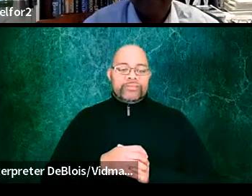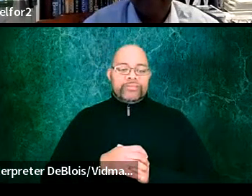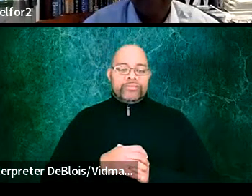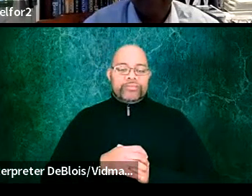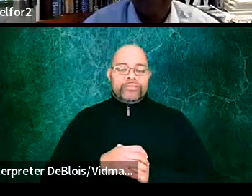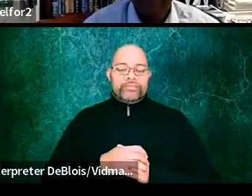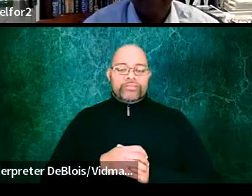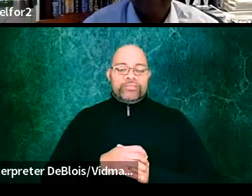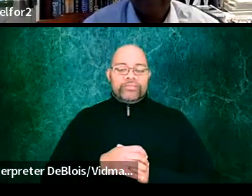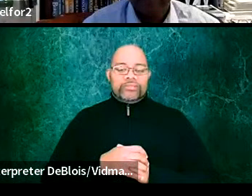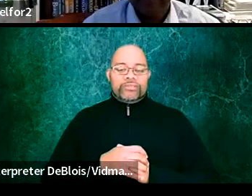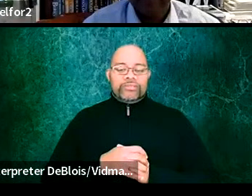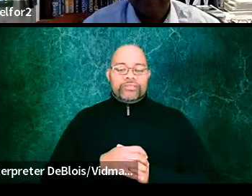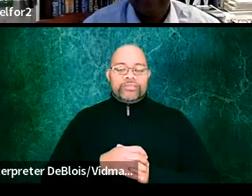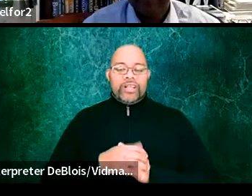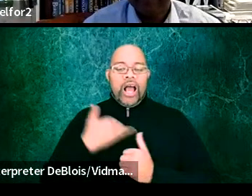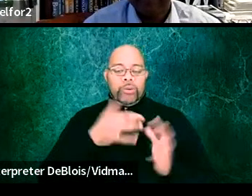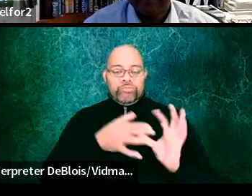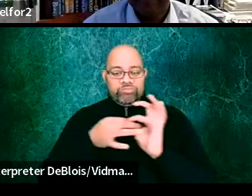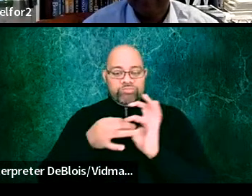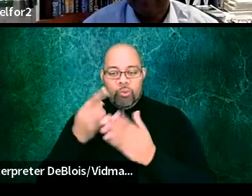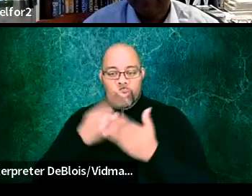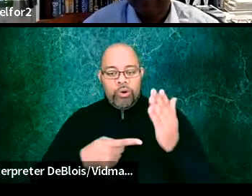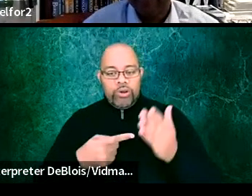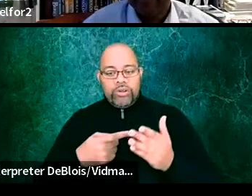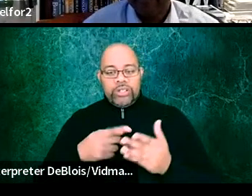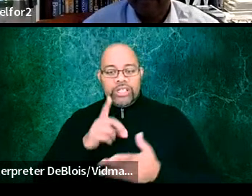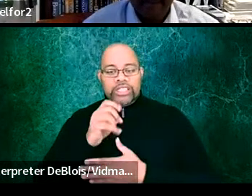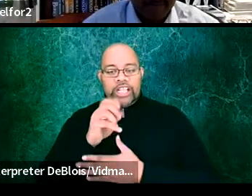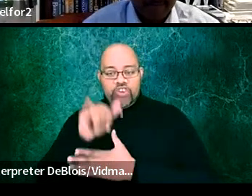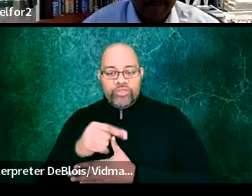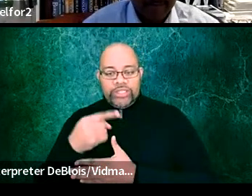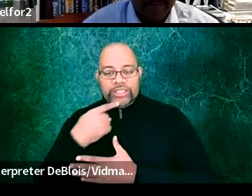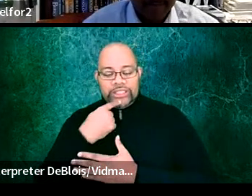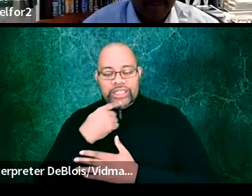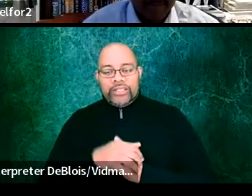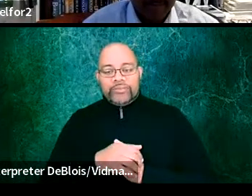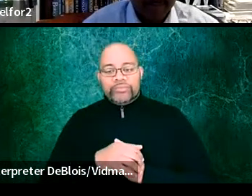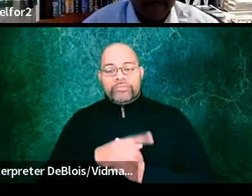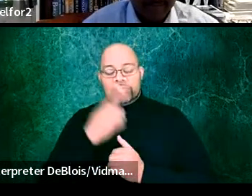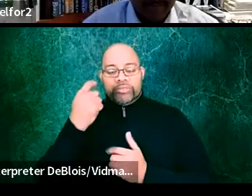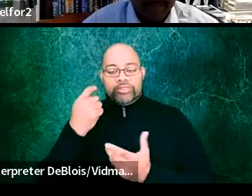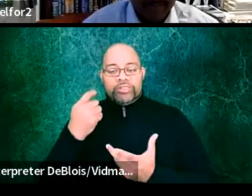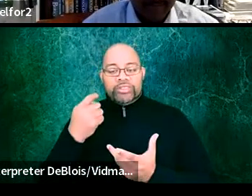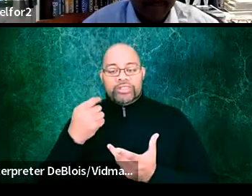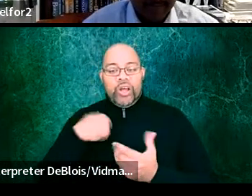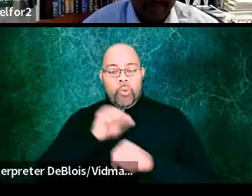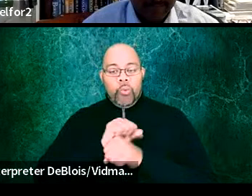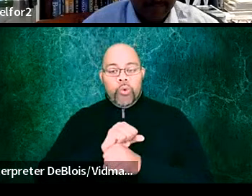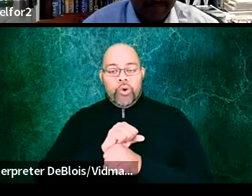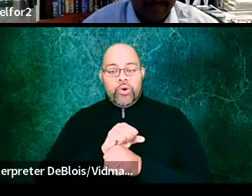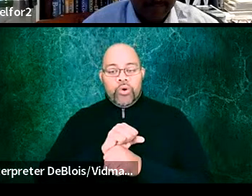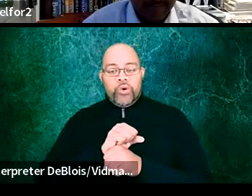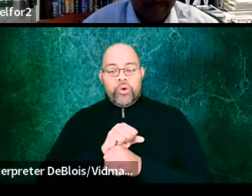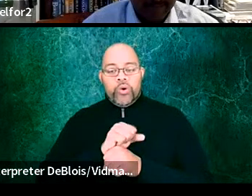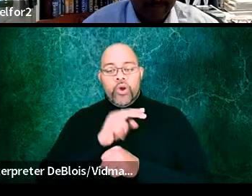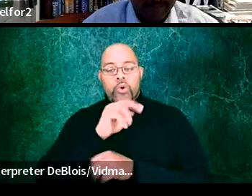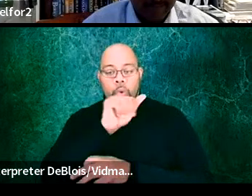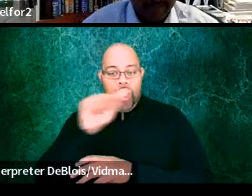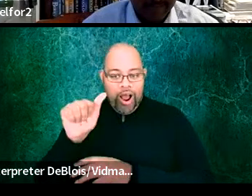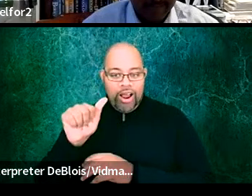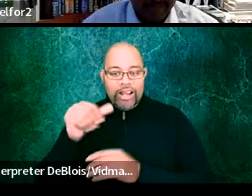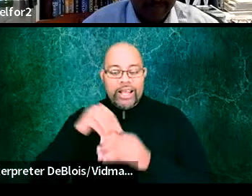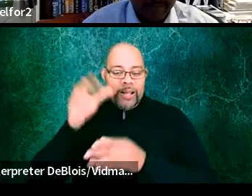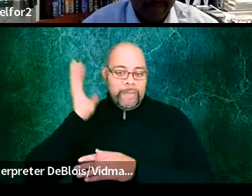So I would like to piggyback off of what Daiquiri said. Since I've worked at NOAA,